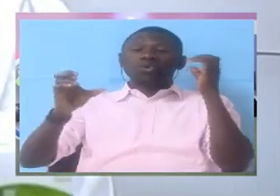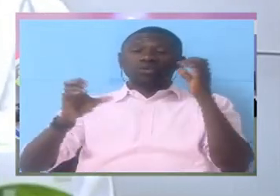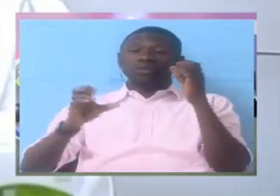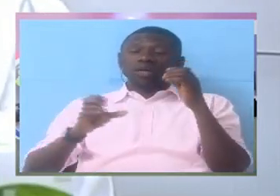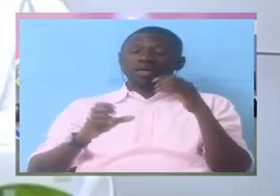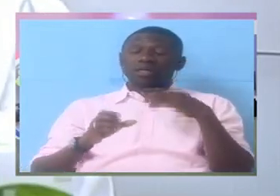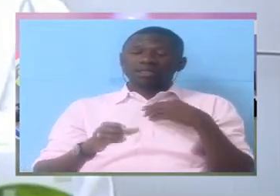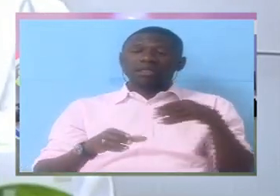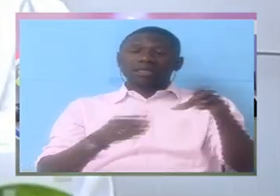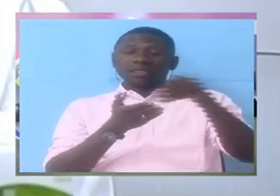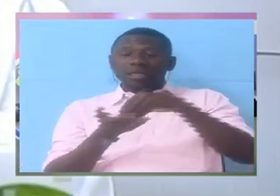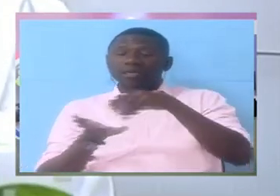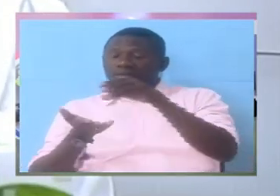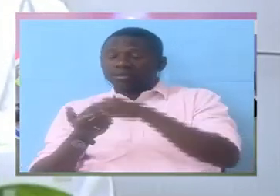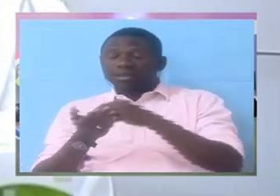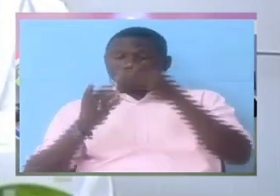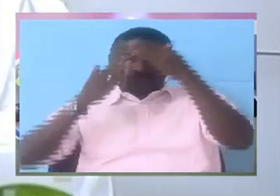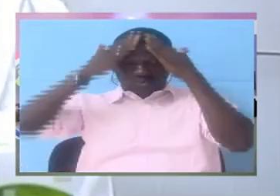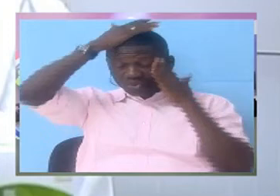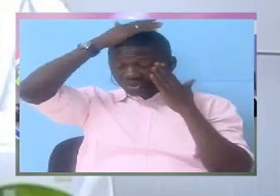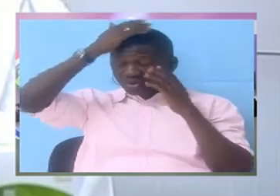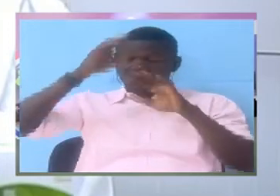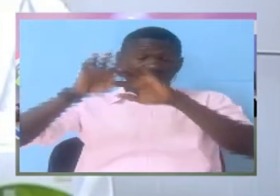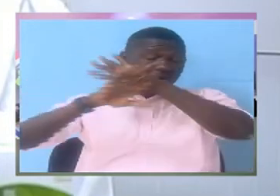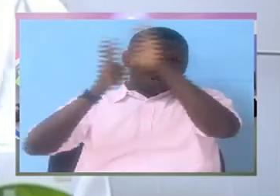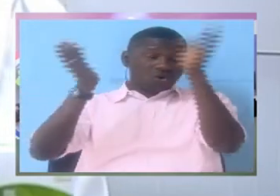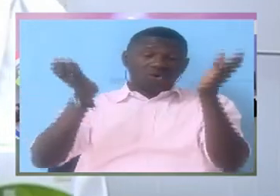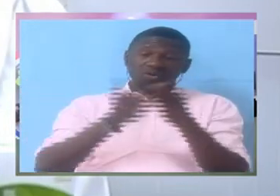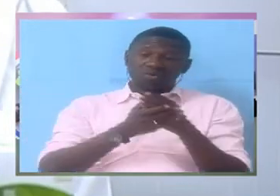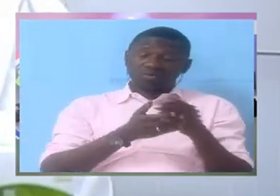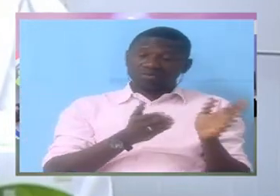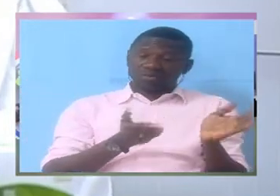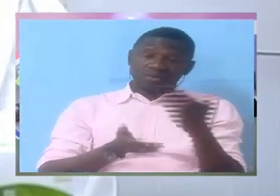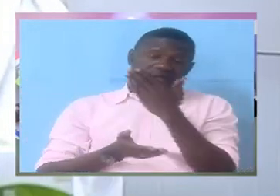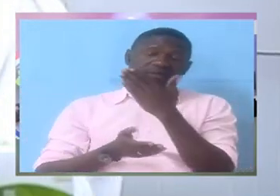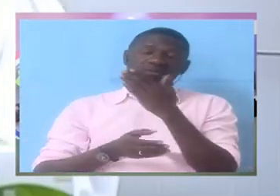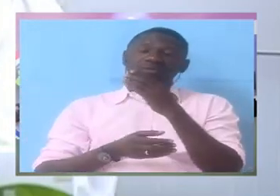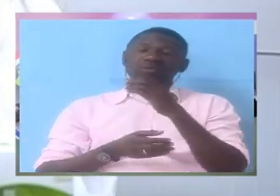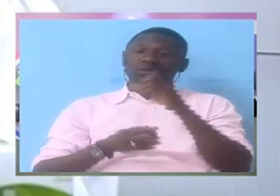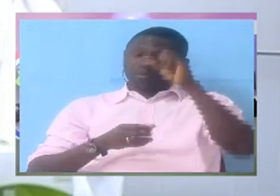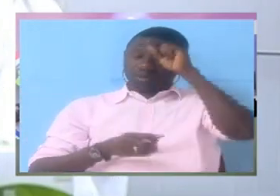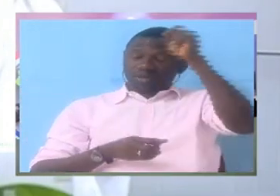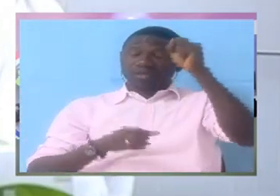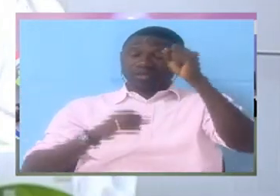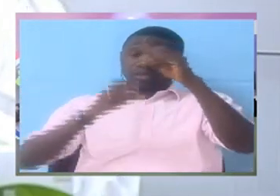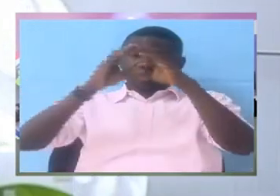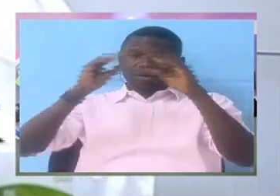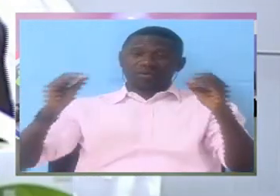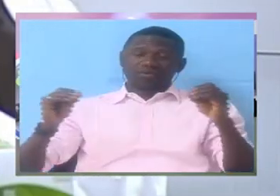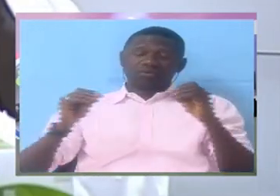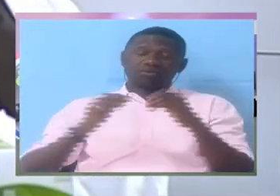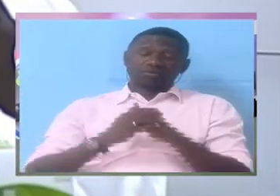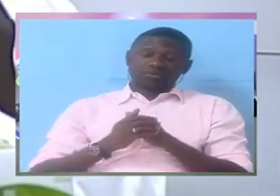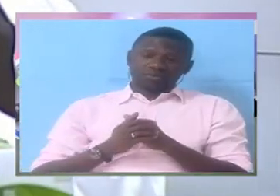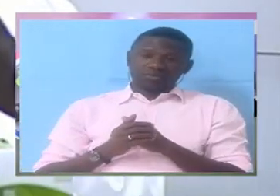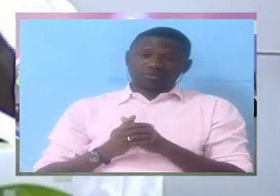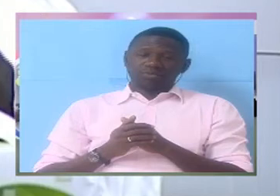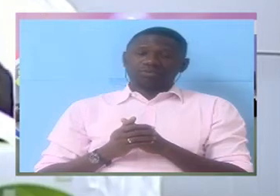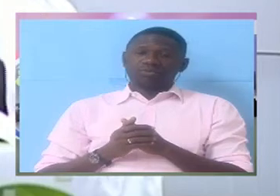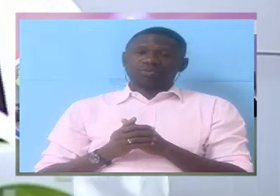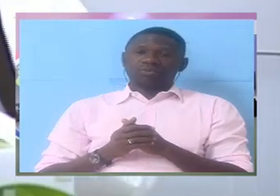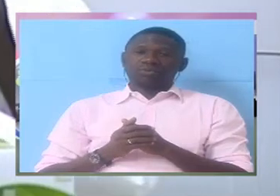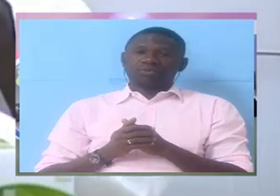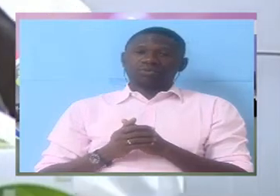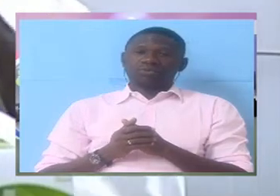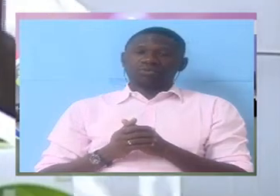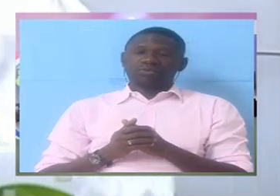menka sojarulu aning, menubuka uniform dung menke samba State House. Was seized by Samsidin